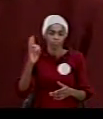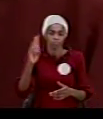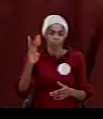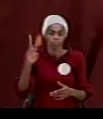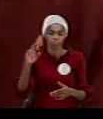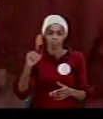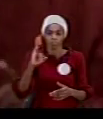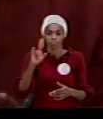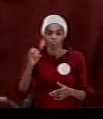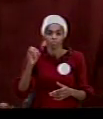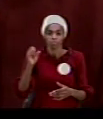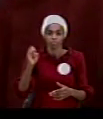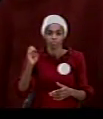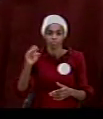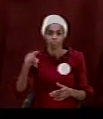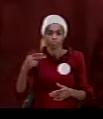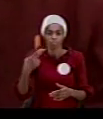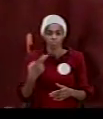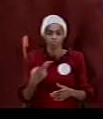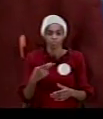tummy last